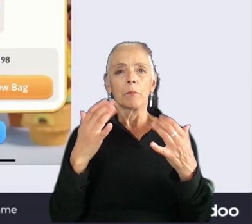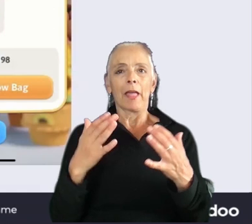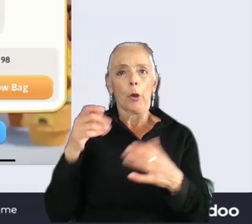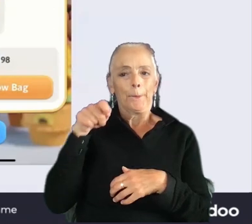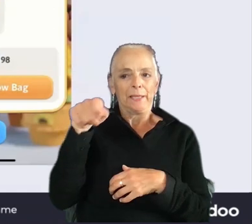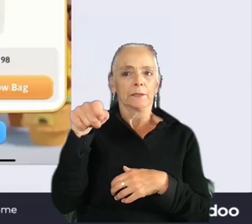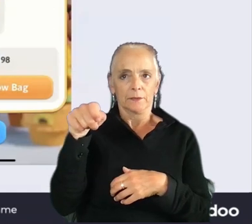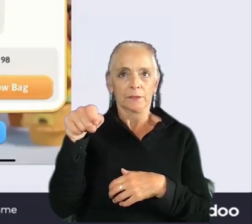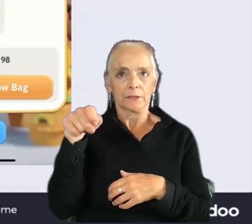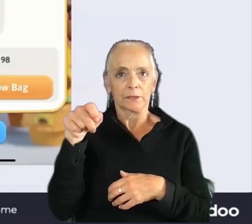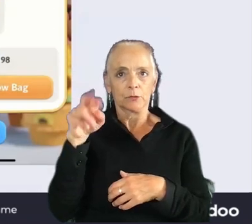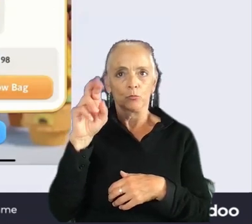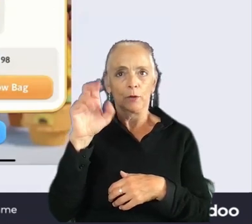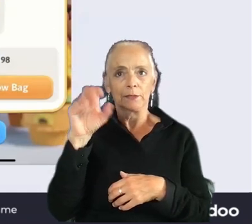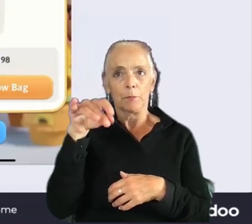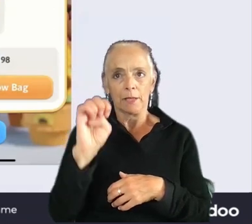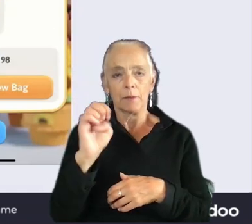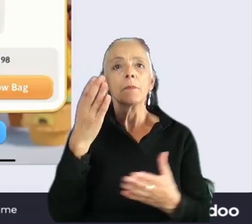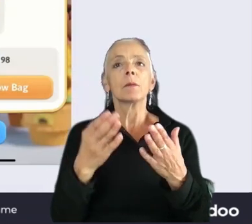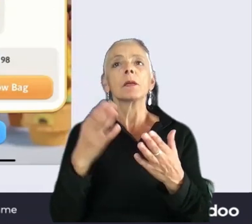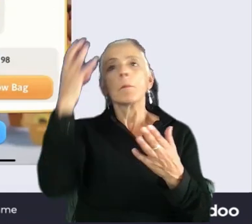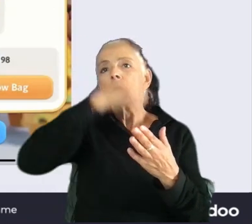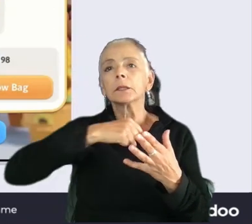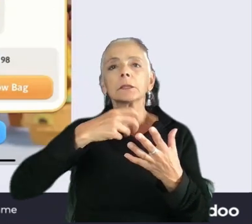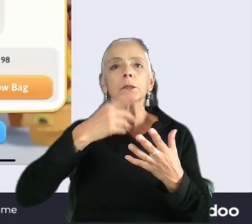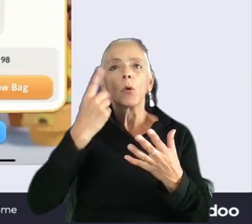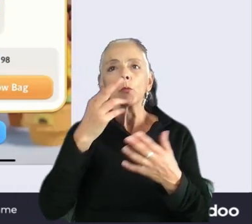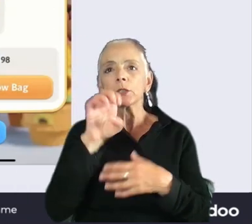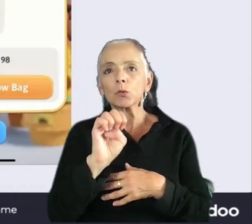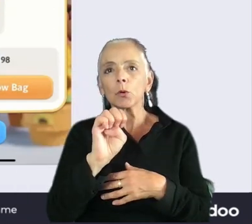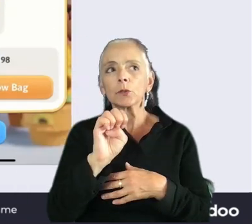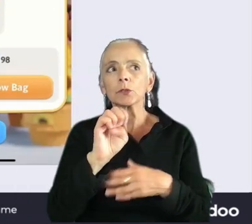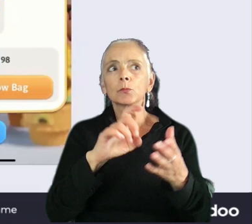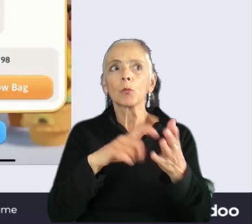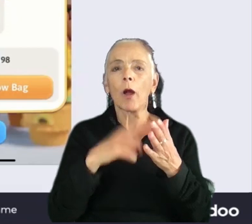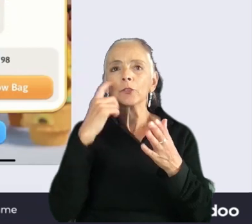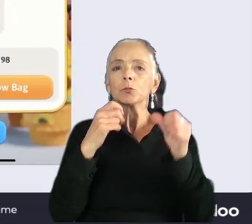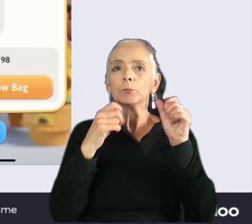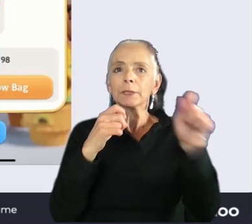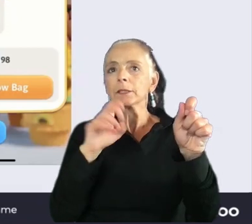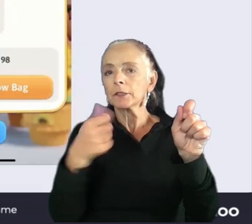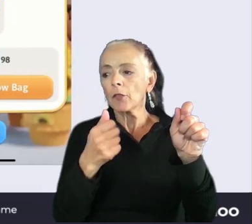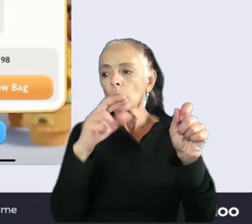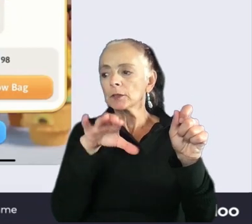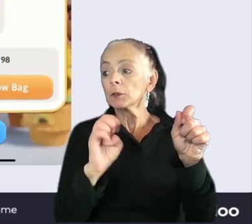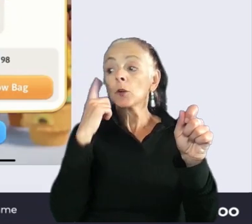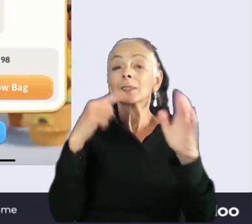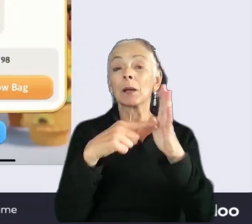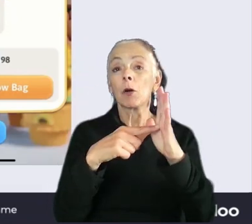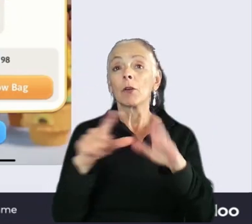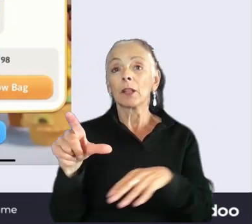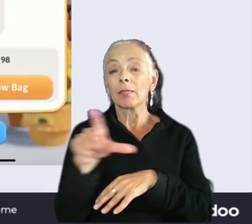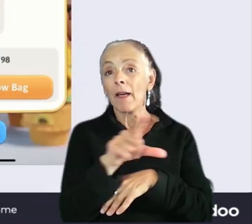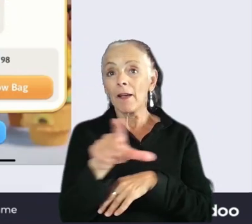recipe, they might miss a resource that would require them to pin another recipe. So for example, here on the left, you can see that to